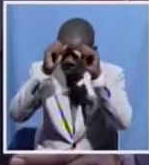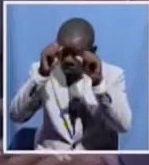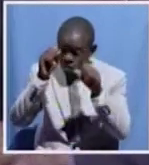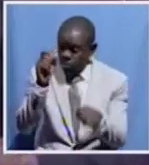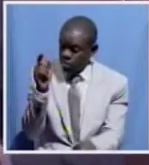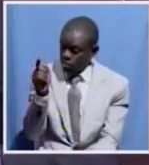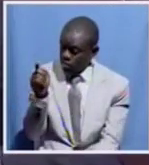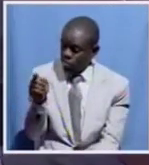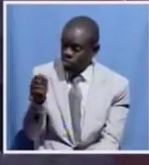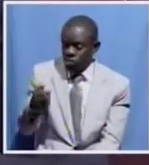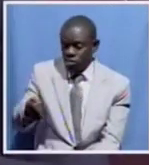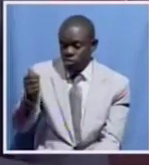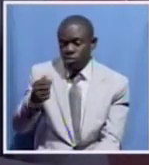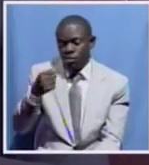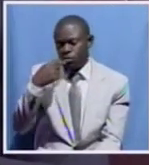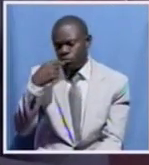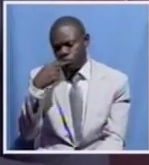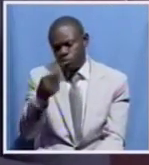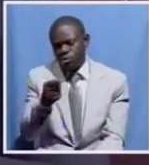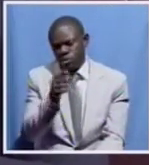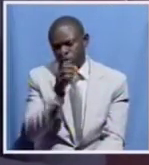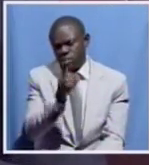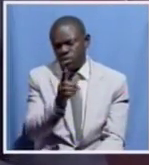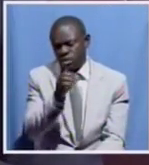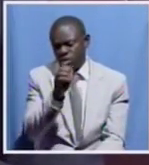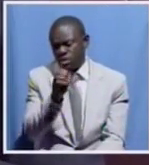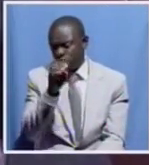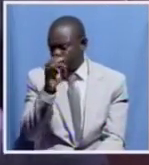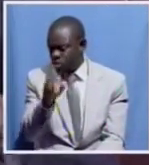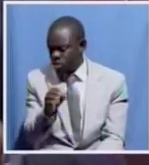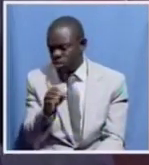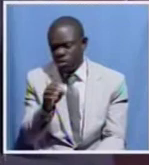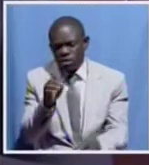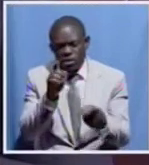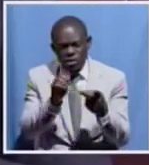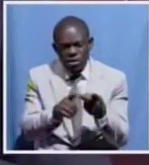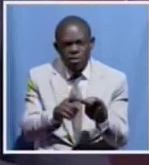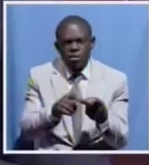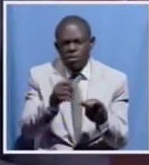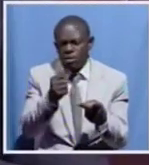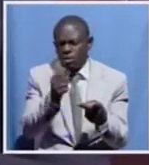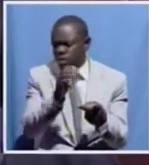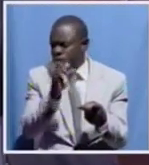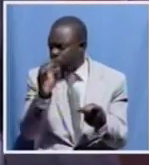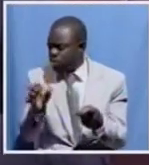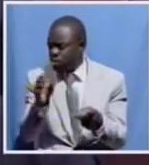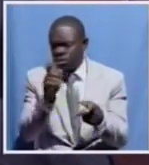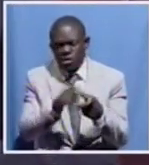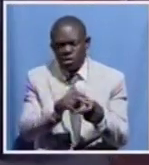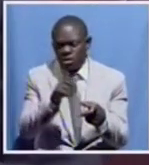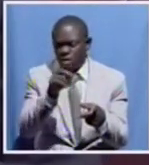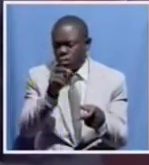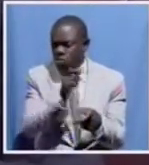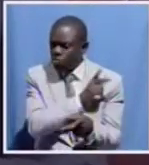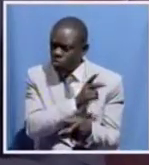the Drug Enforcement Commission, to the Anti-Corruption Commission, to the police, and say, investigate everybody. You know, I don't want to